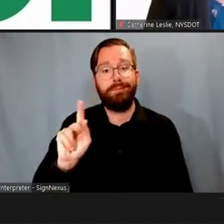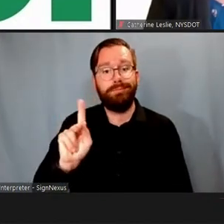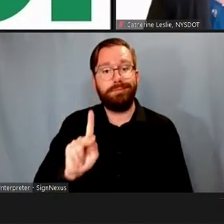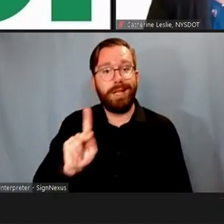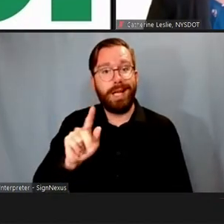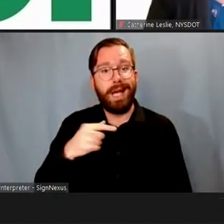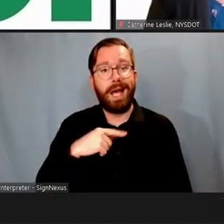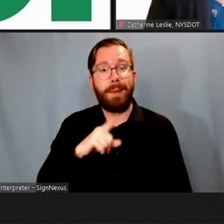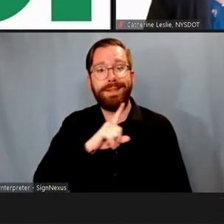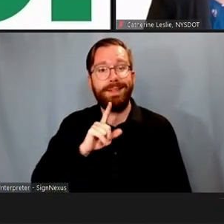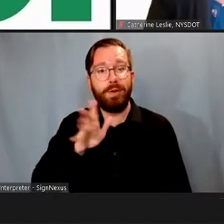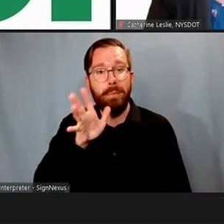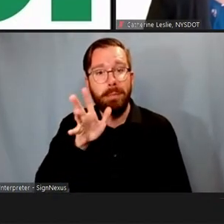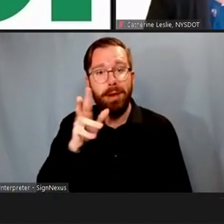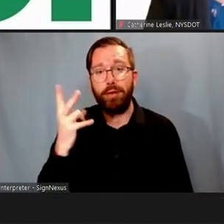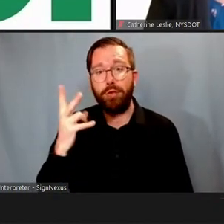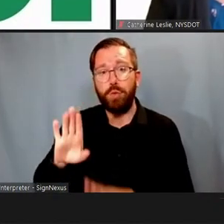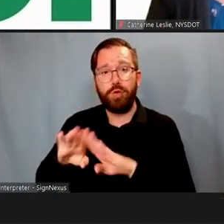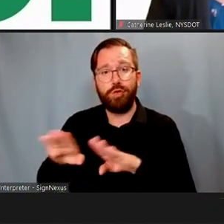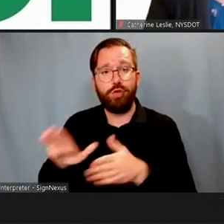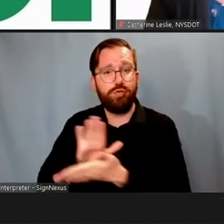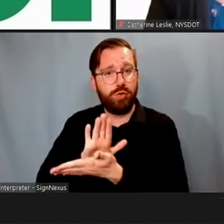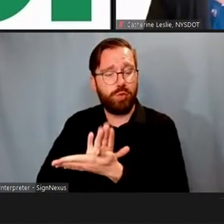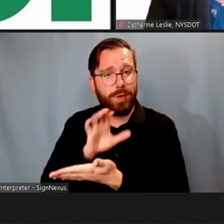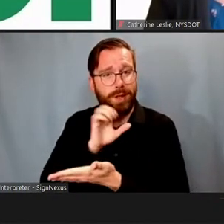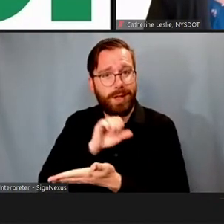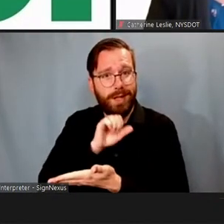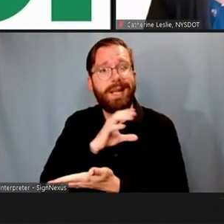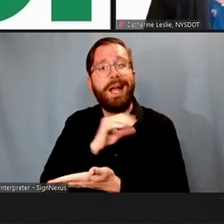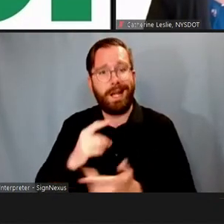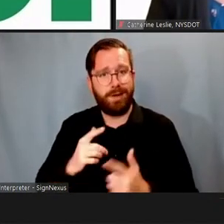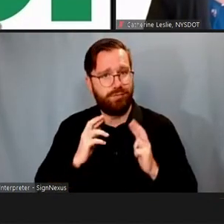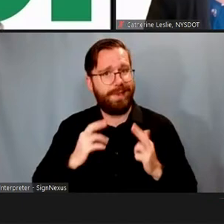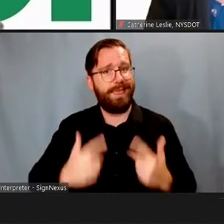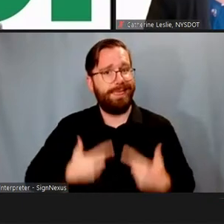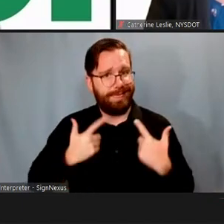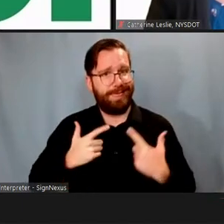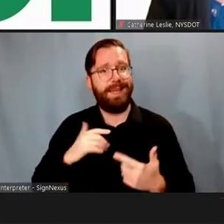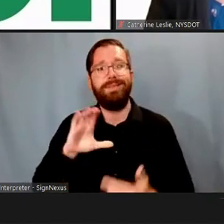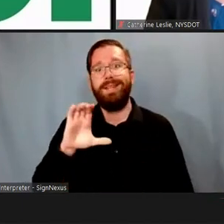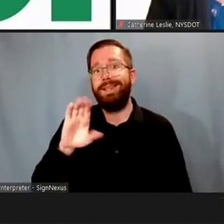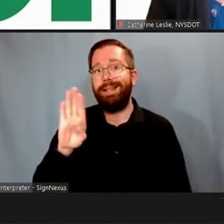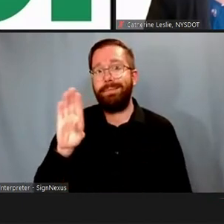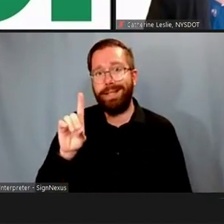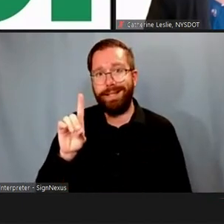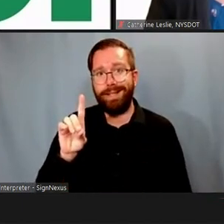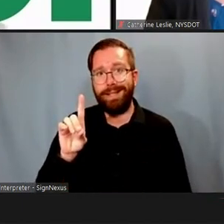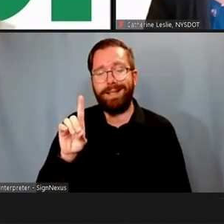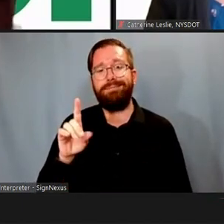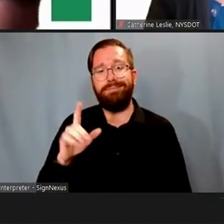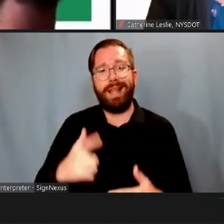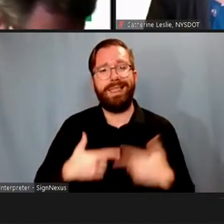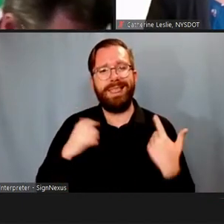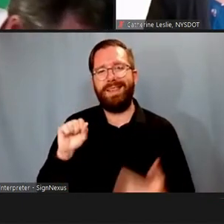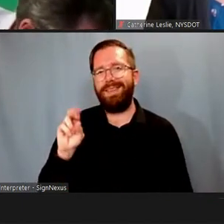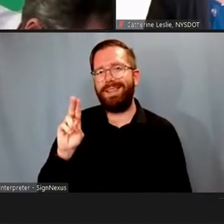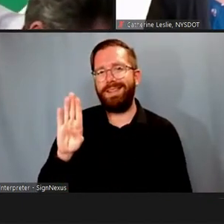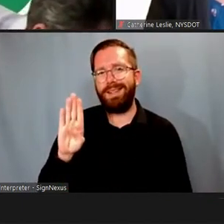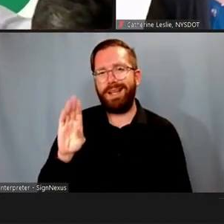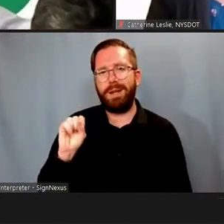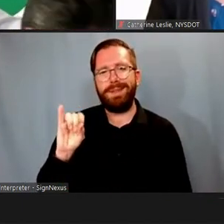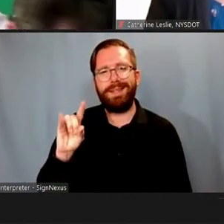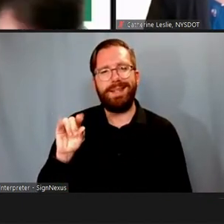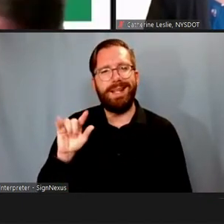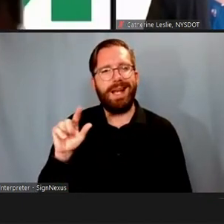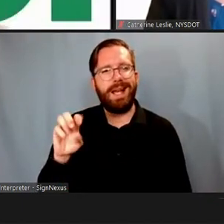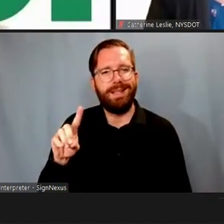mother of two school-aged children and a resident of the central business district living in subsidized housing um though i qualify for